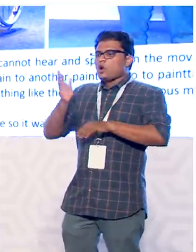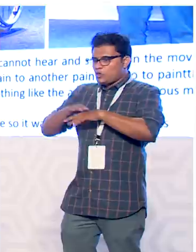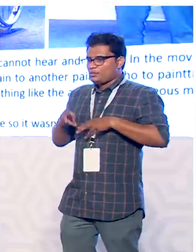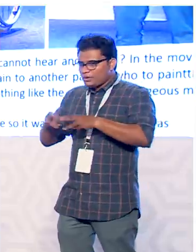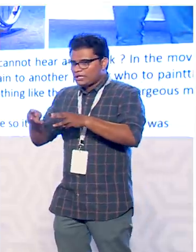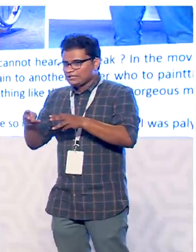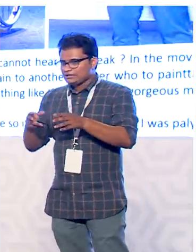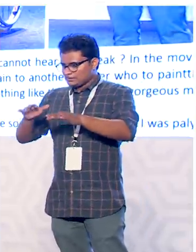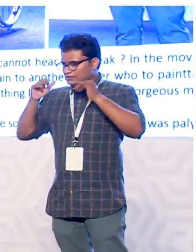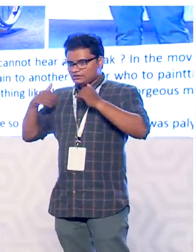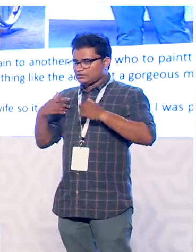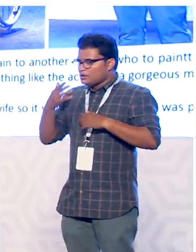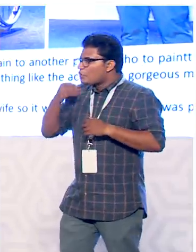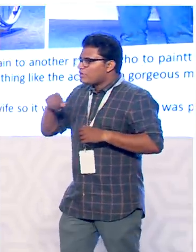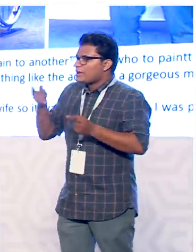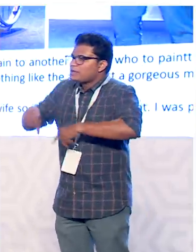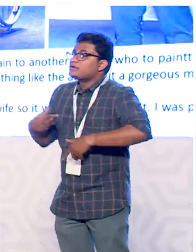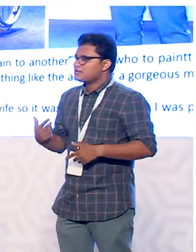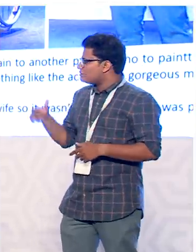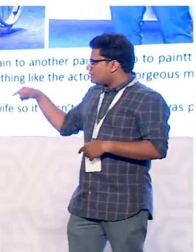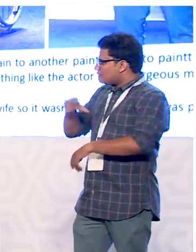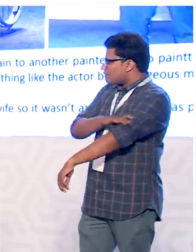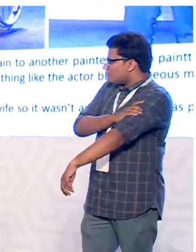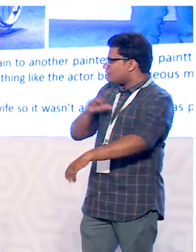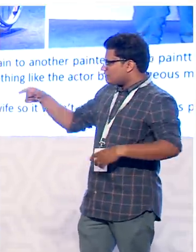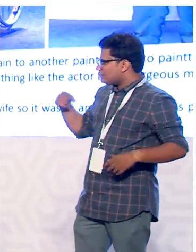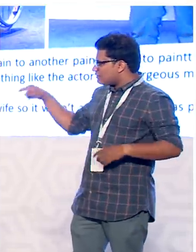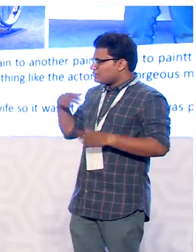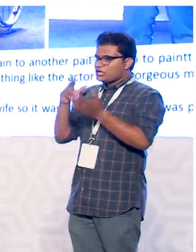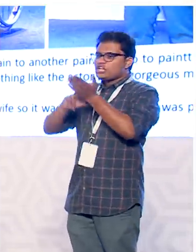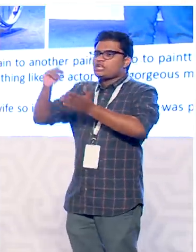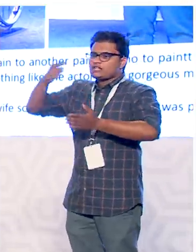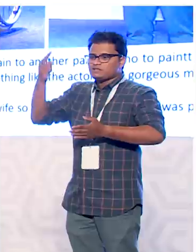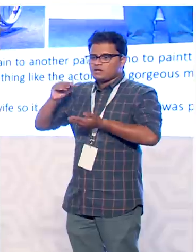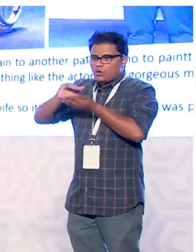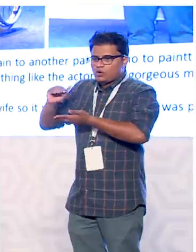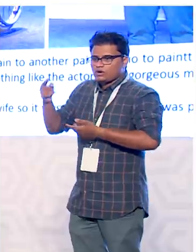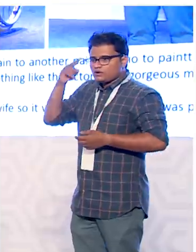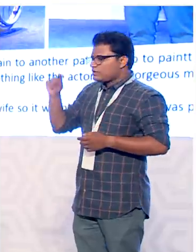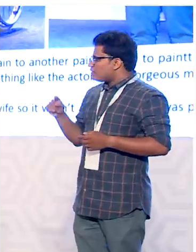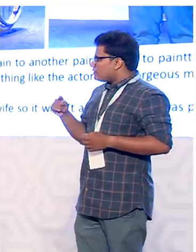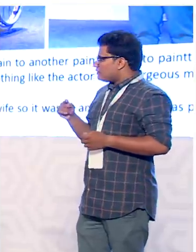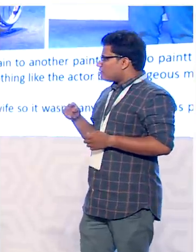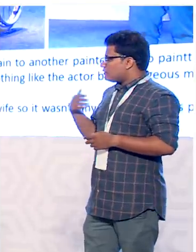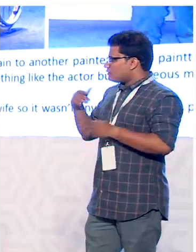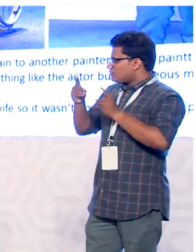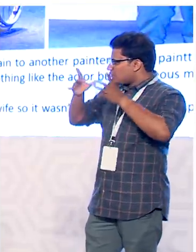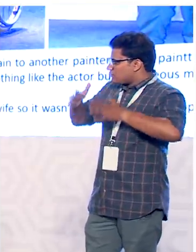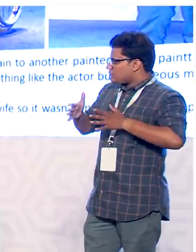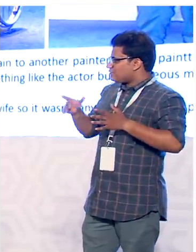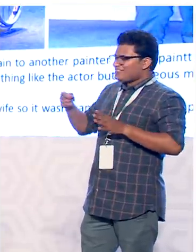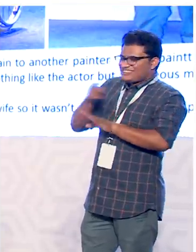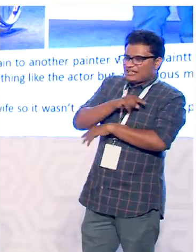were coming, something really wonderful happened. I got my national award because of director K.